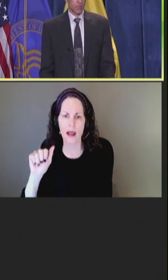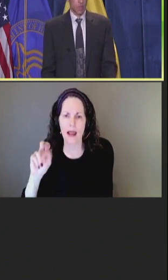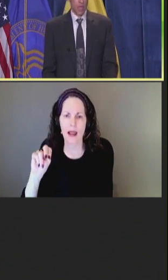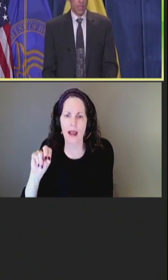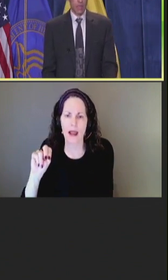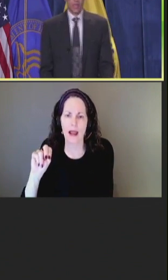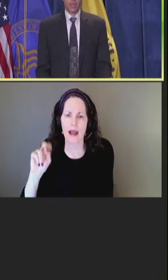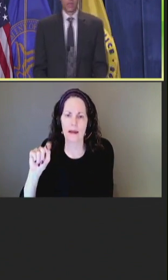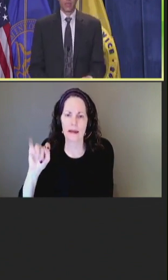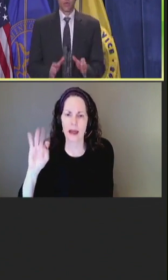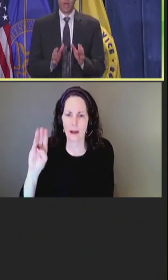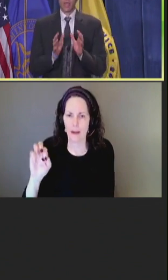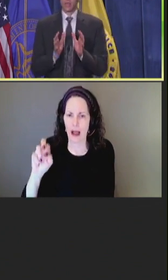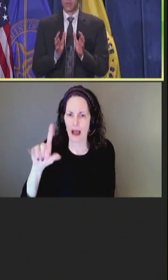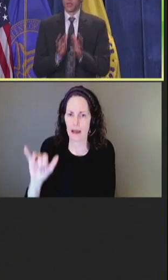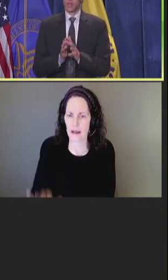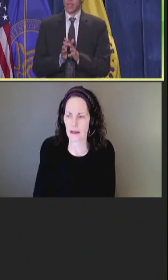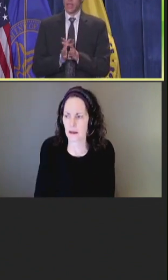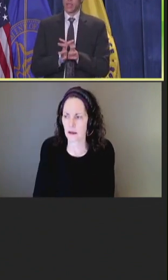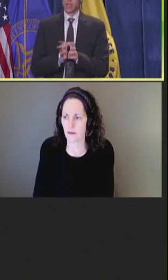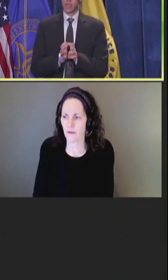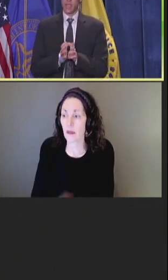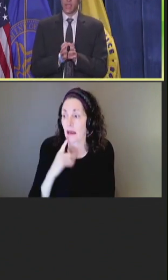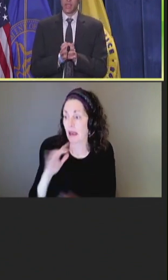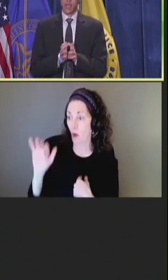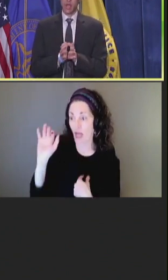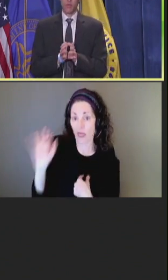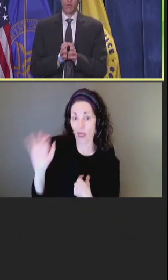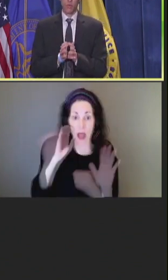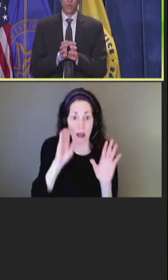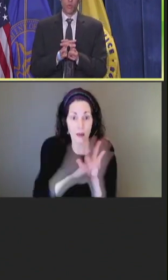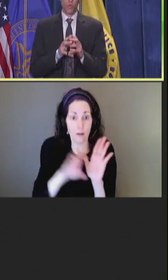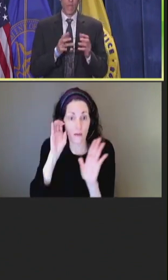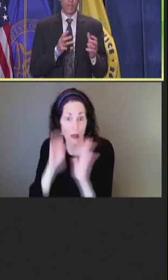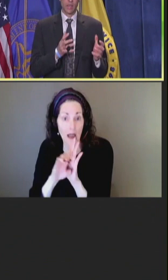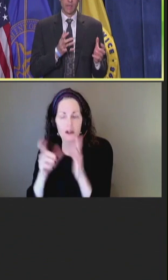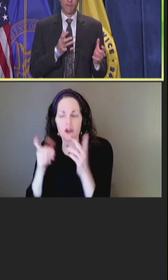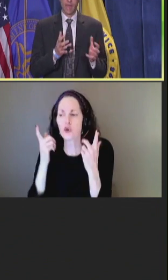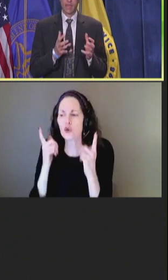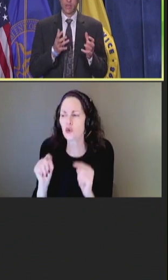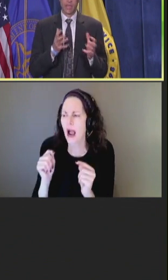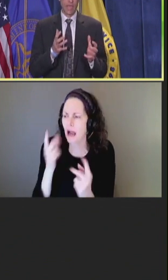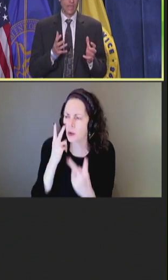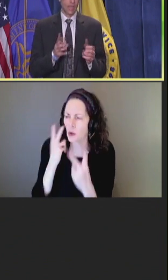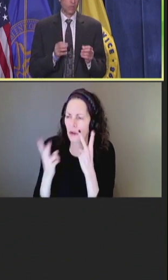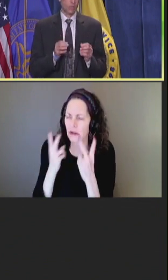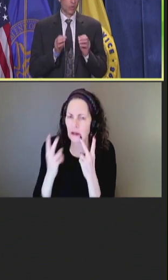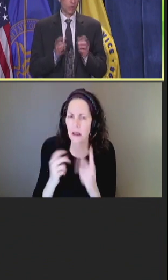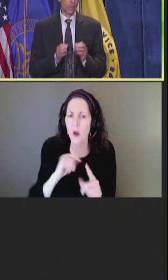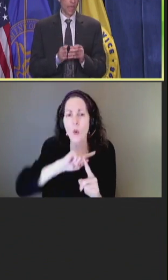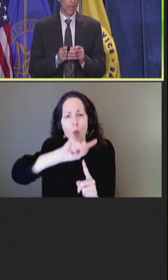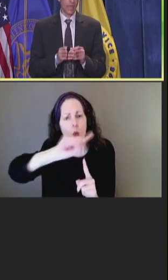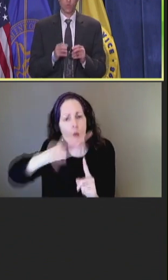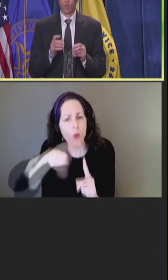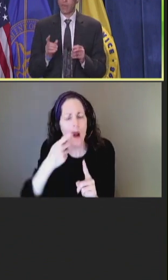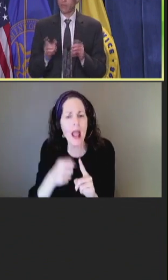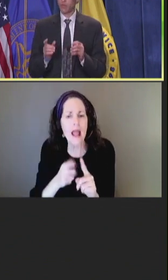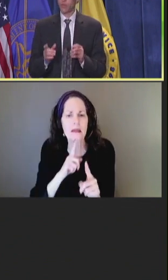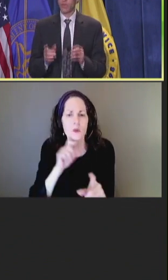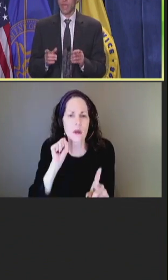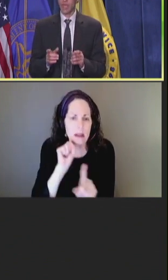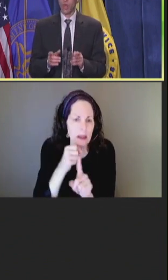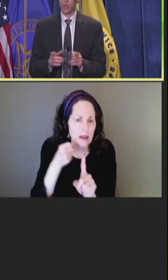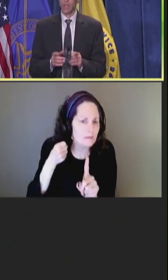This plot is trying to get some sense of when the effect sets in. What we're looking at is wave